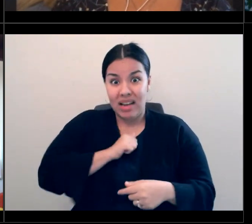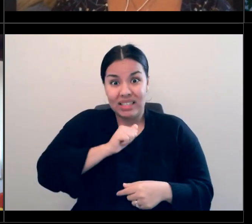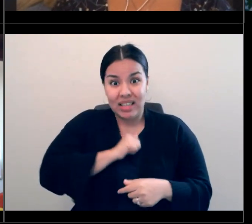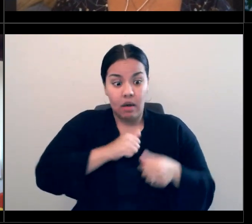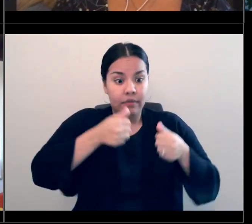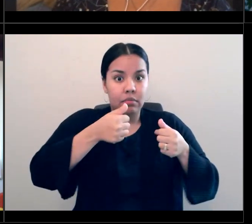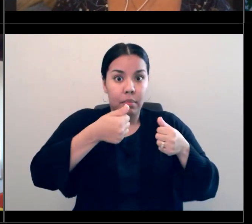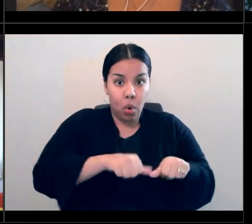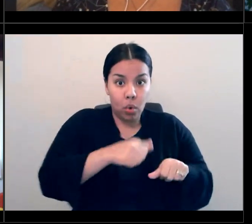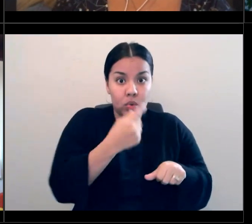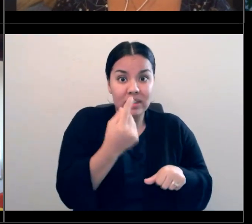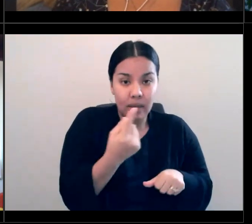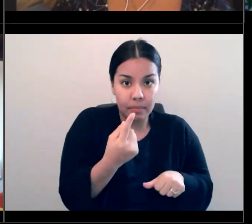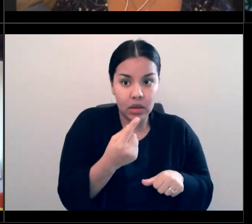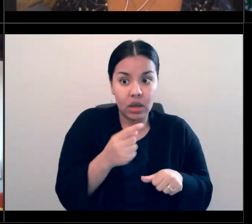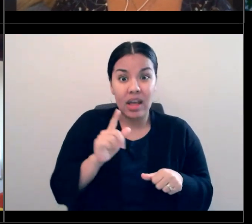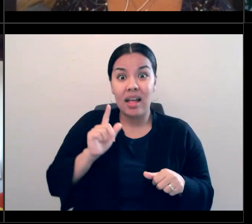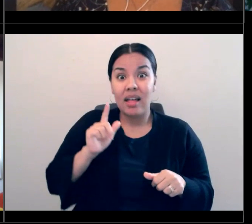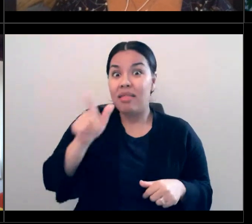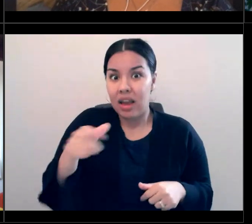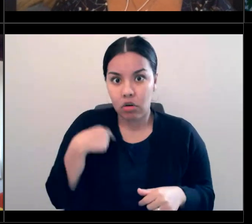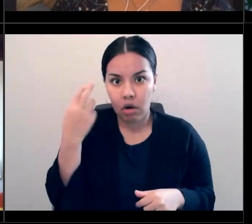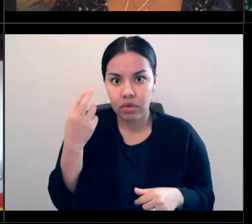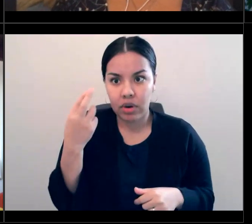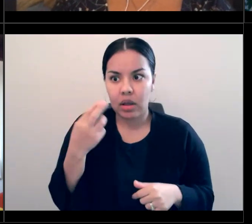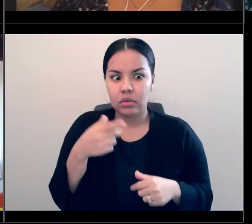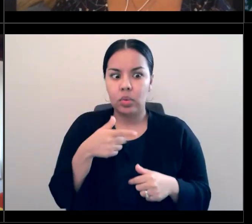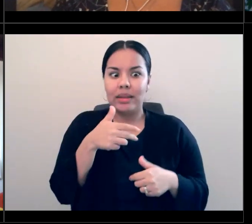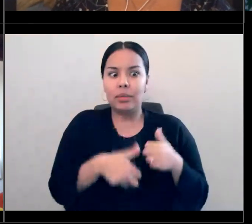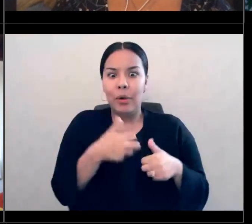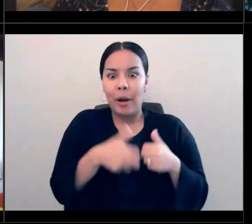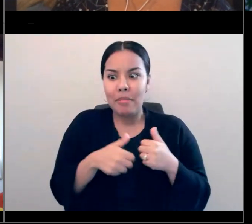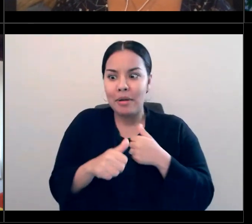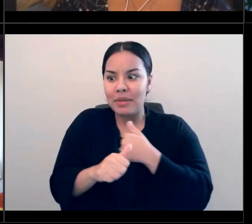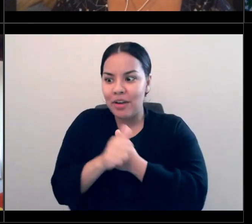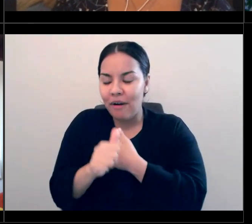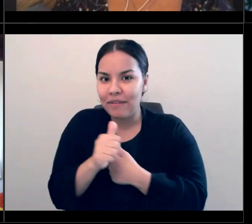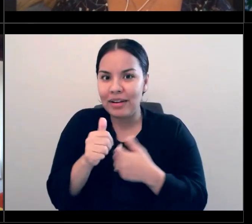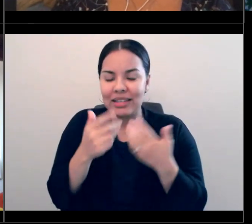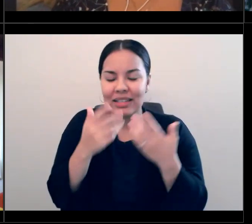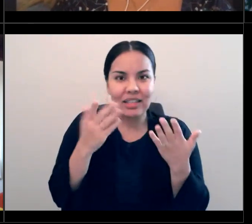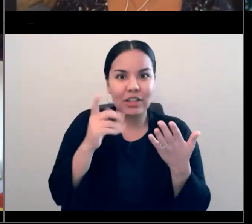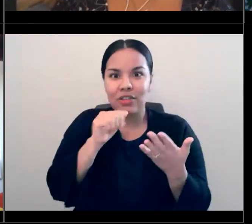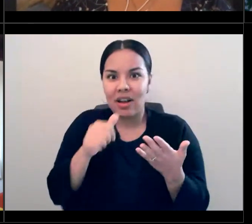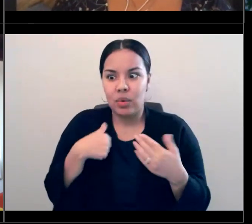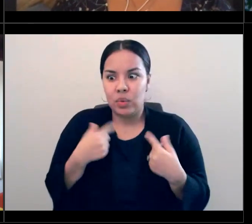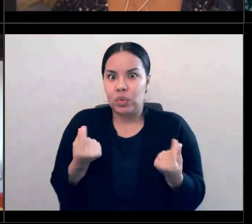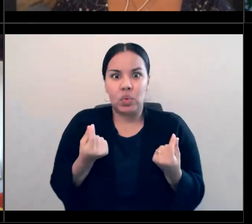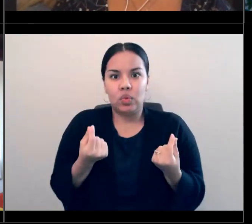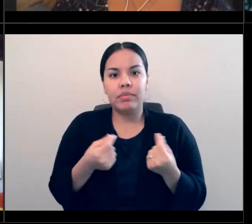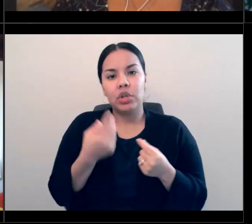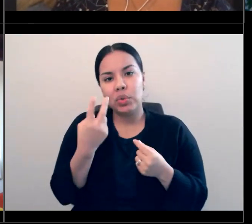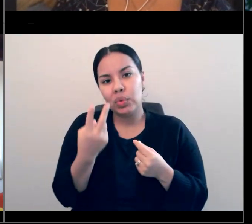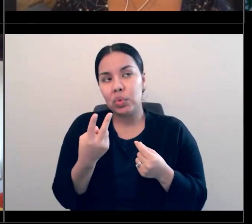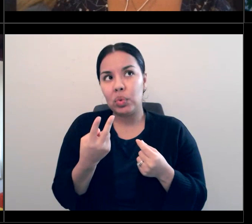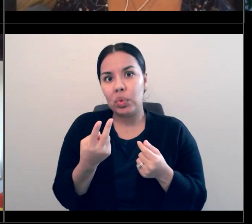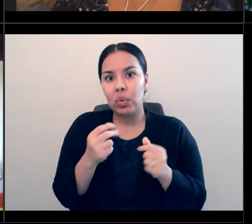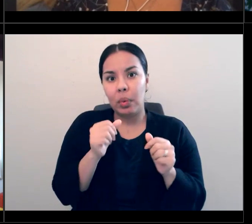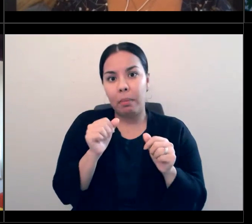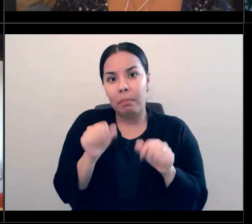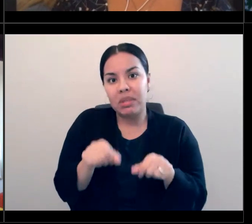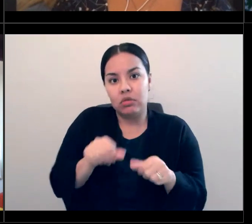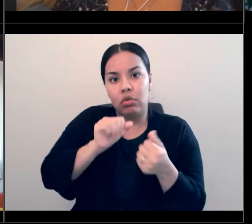Sneller, realize is problematic or harmful, what do you do about it? And there's basically two schools of thought. One